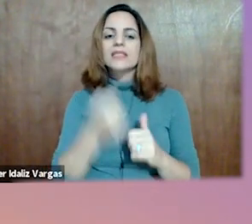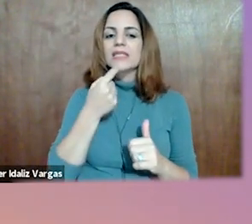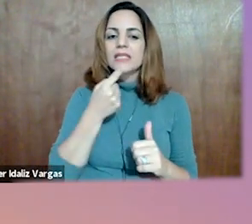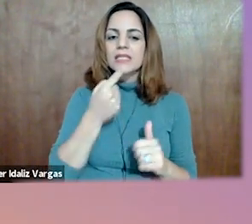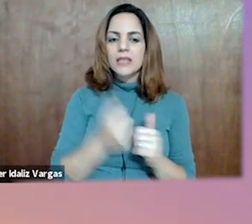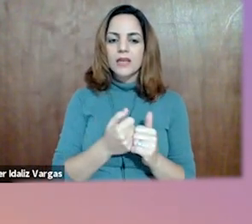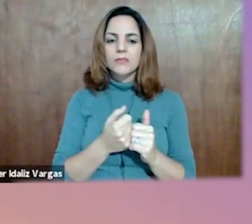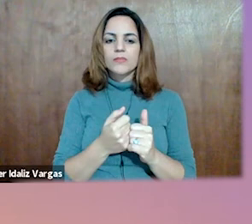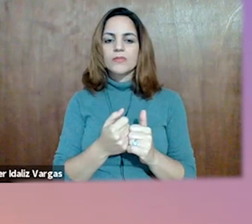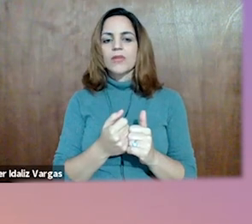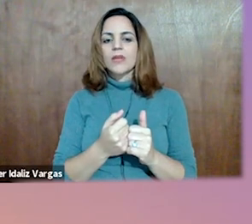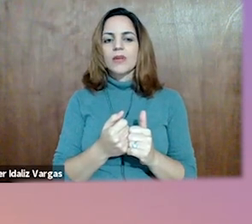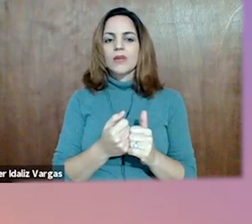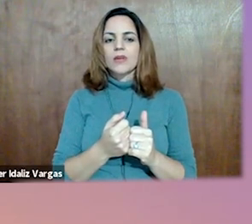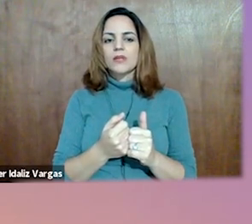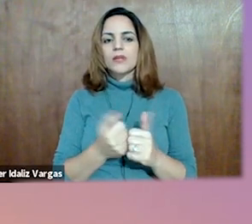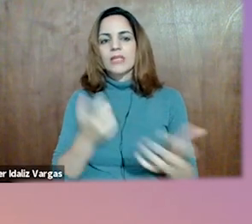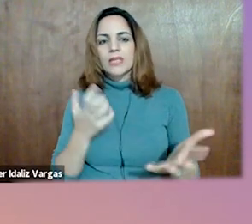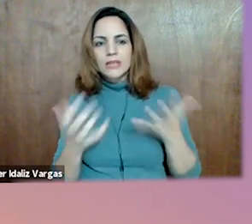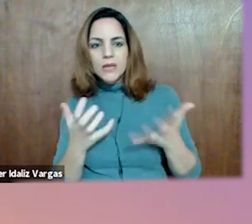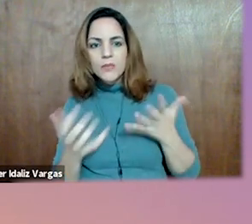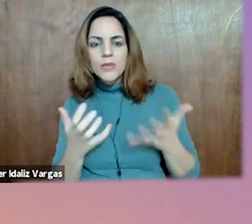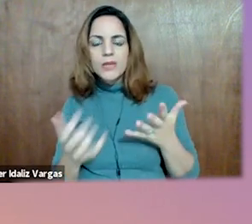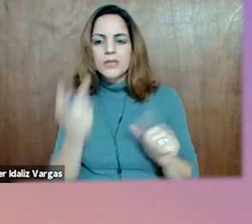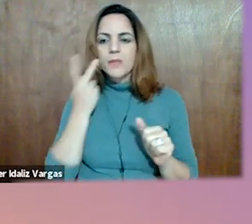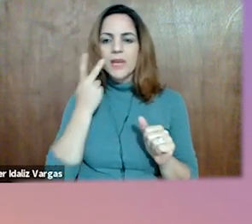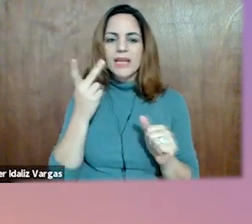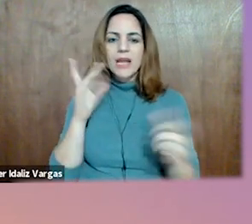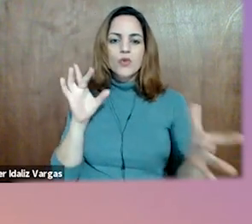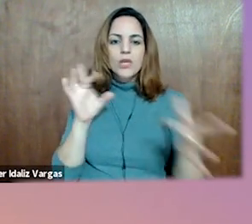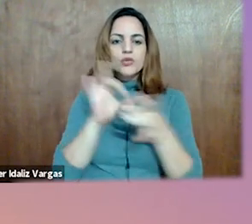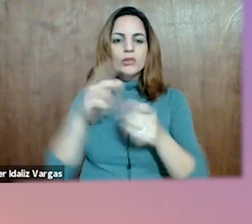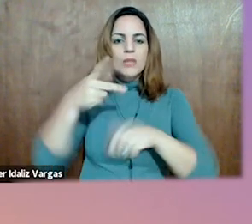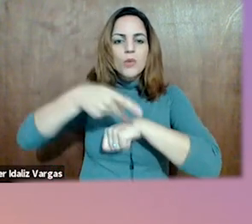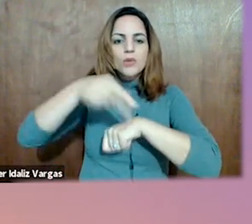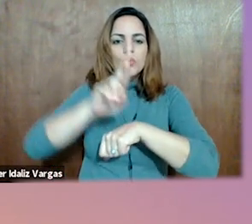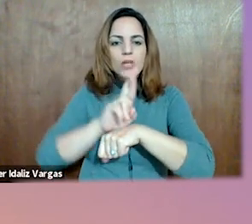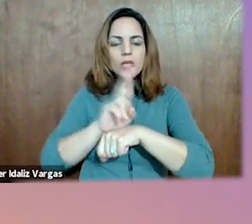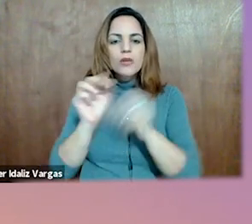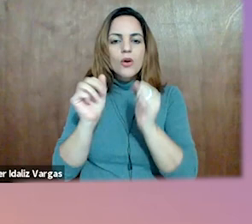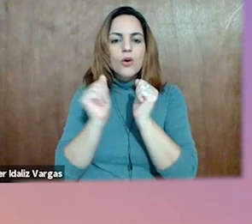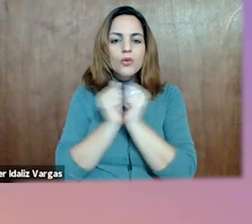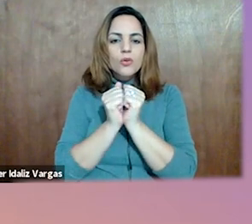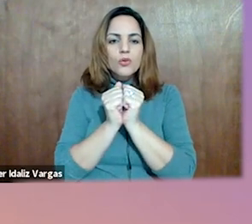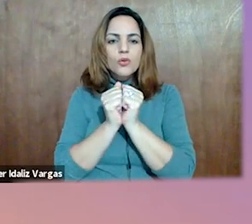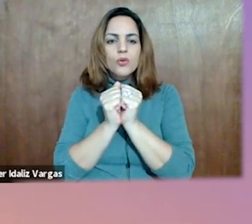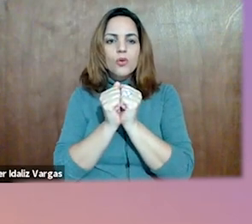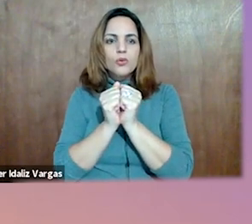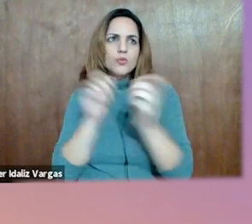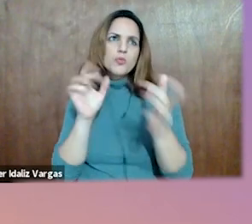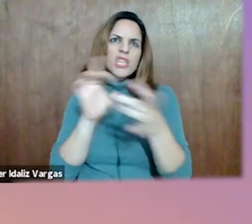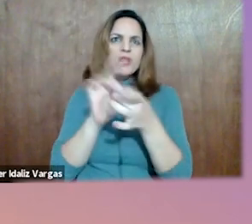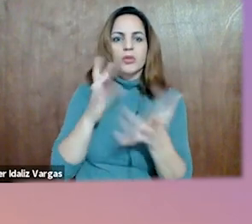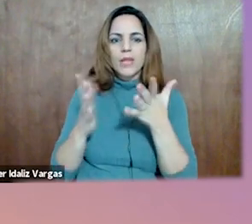decolonization and hooking it to a people summit where the Puerto Rican community at large can participate? Ana